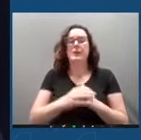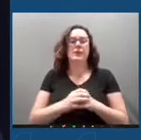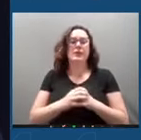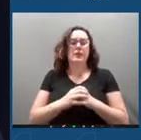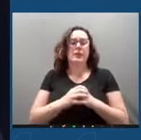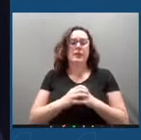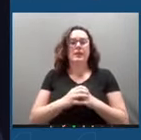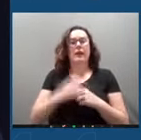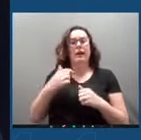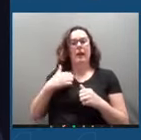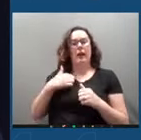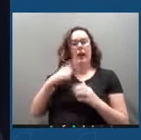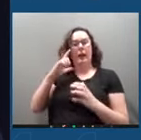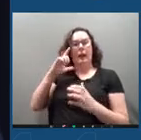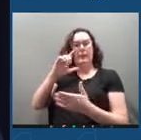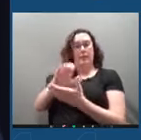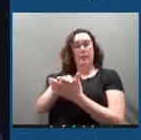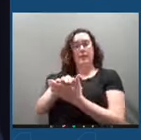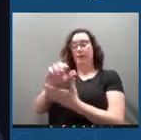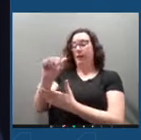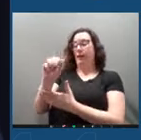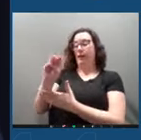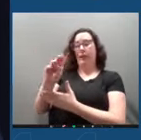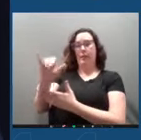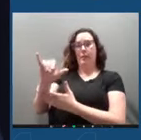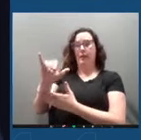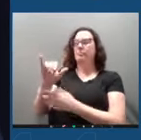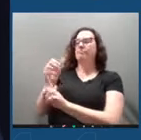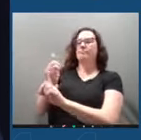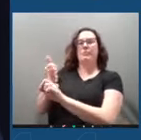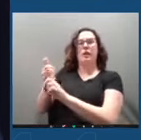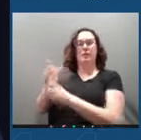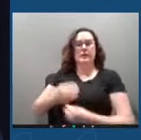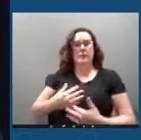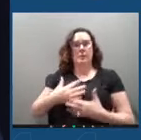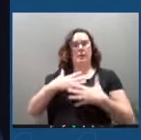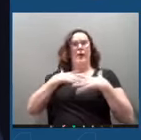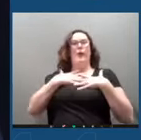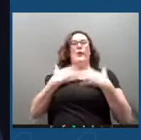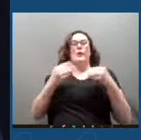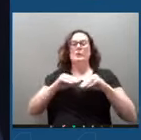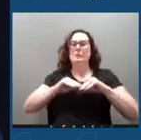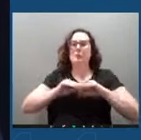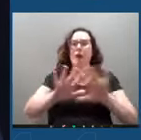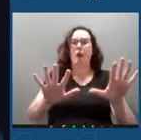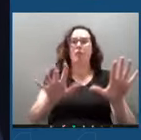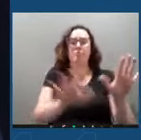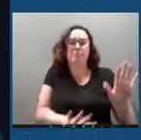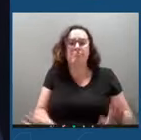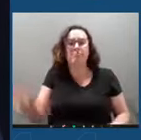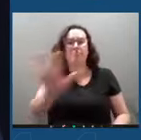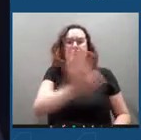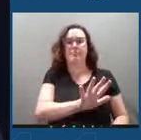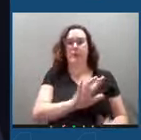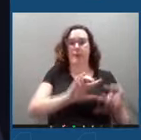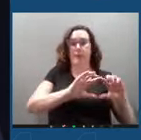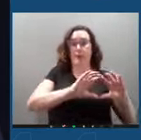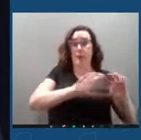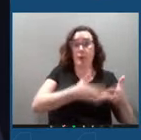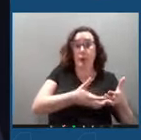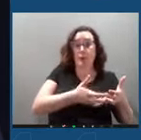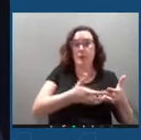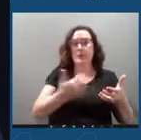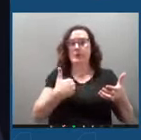Amy has really inspired many of us, as well as the group's